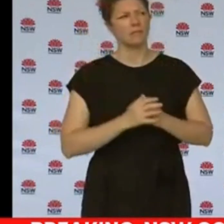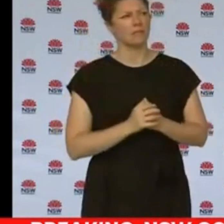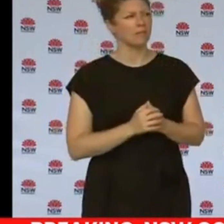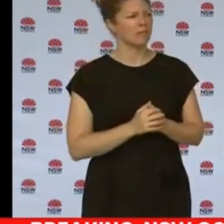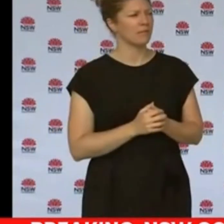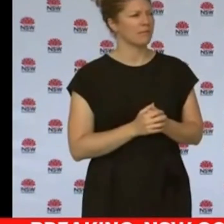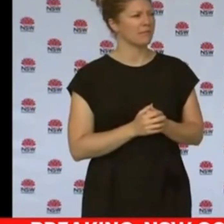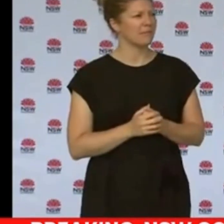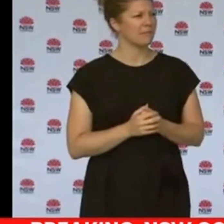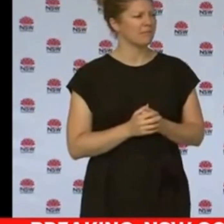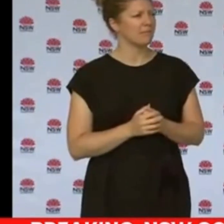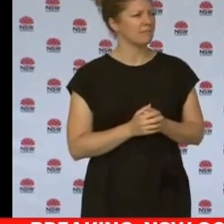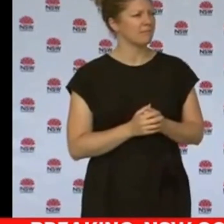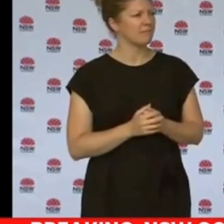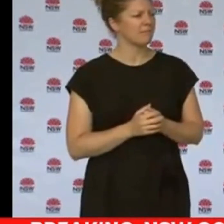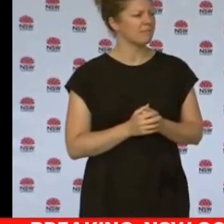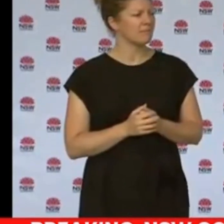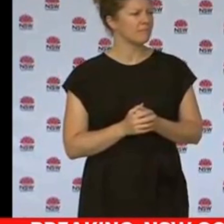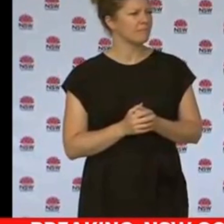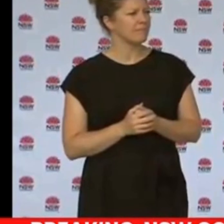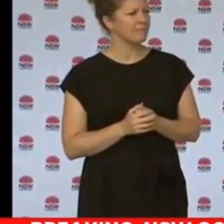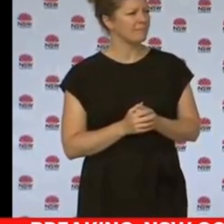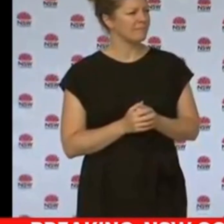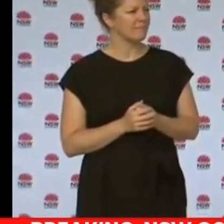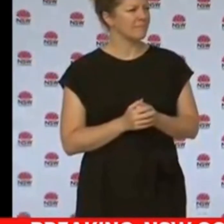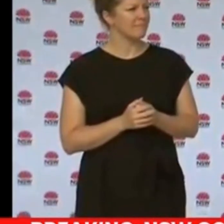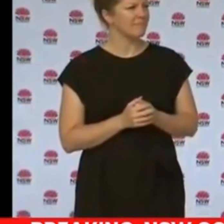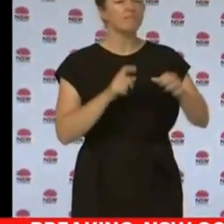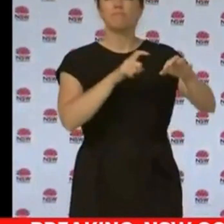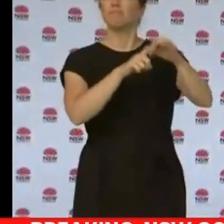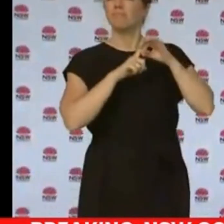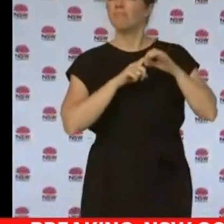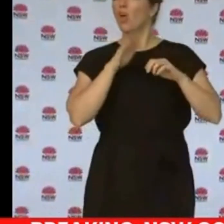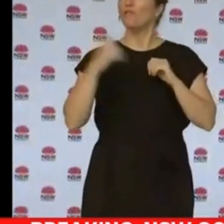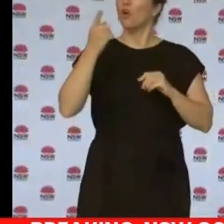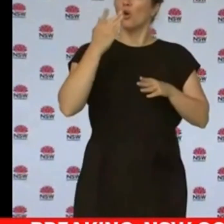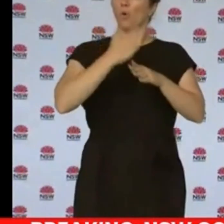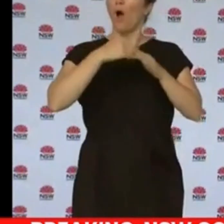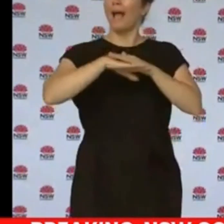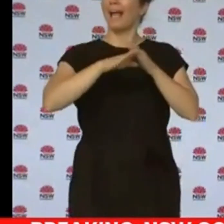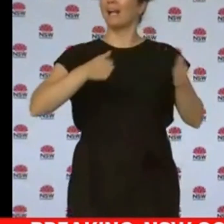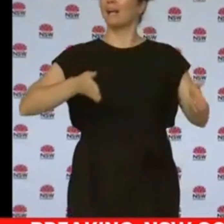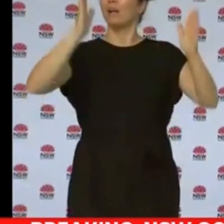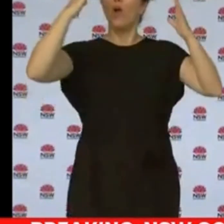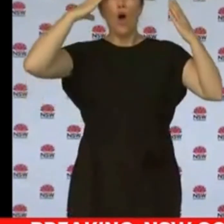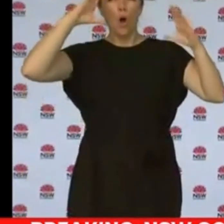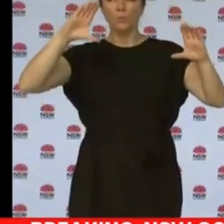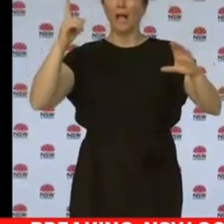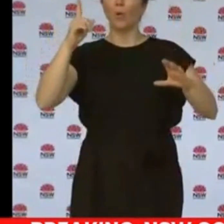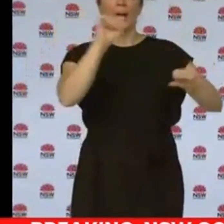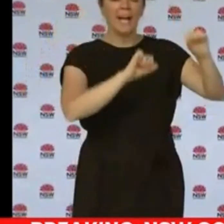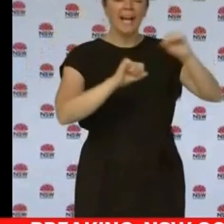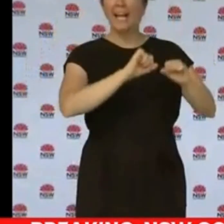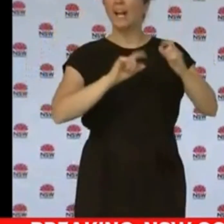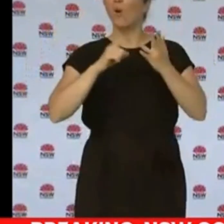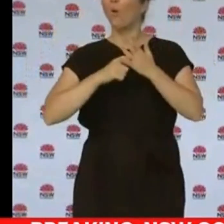case. Sure. PPE that the security guards and other people who are working in the hotel quarantine system